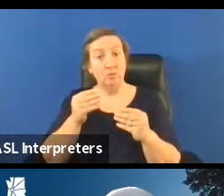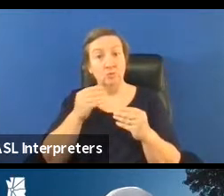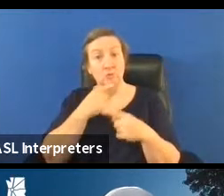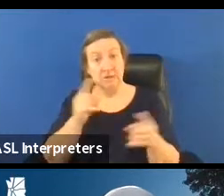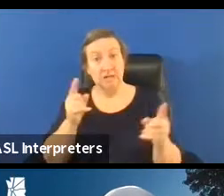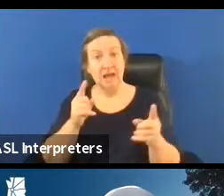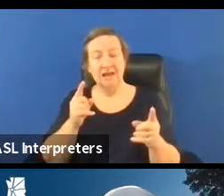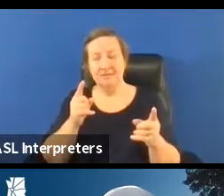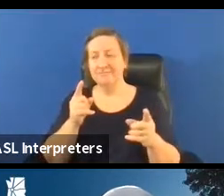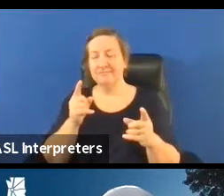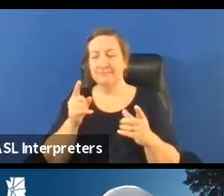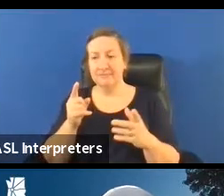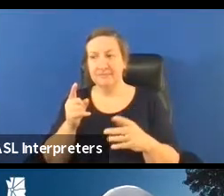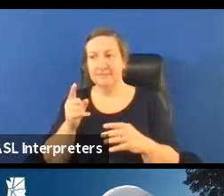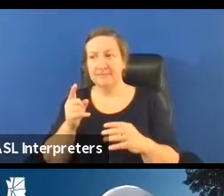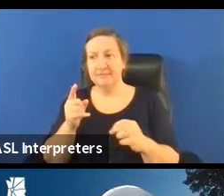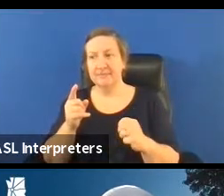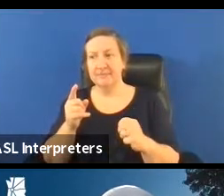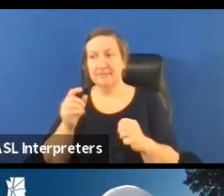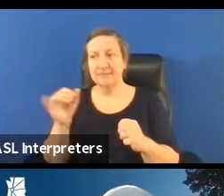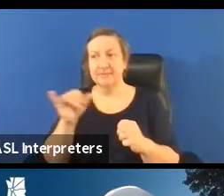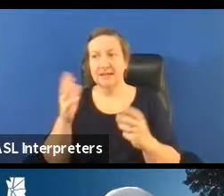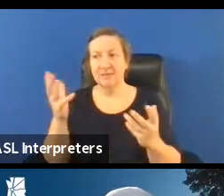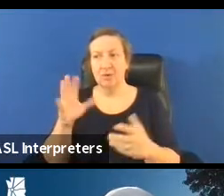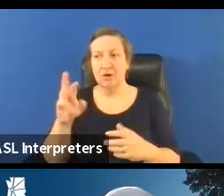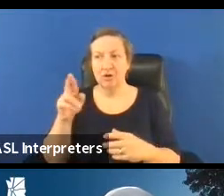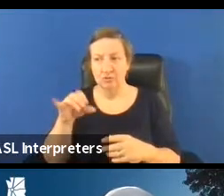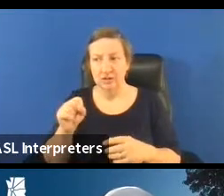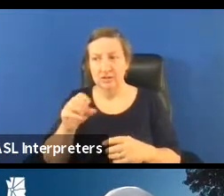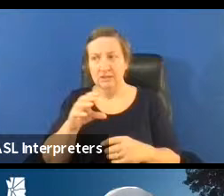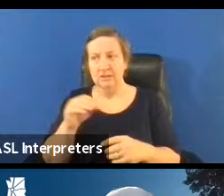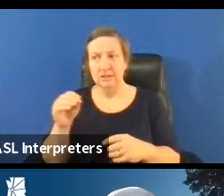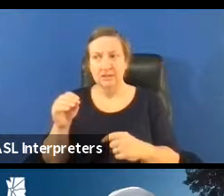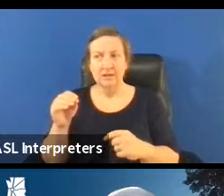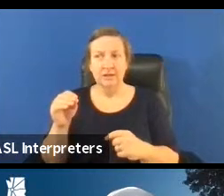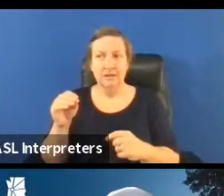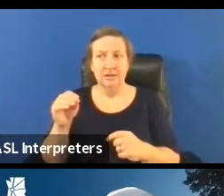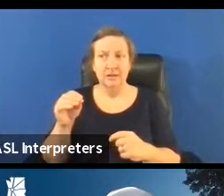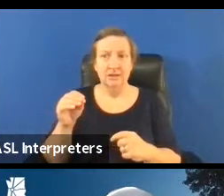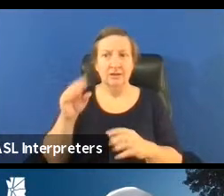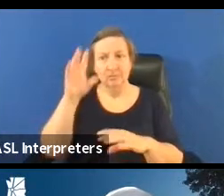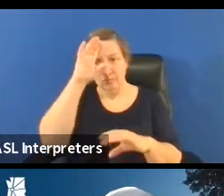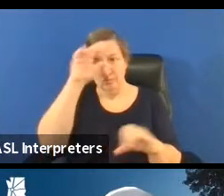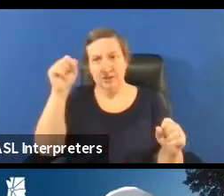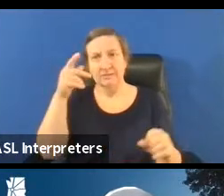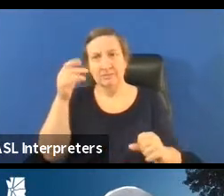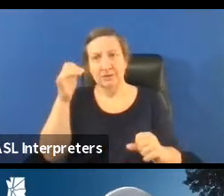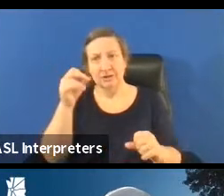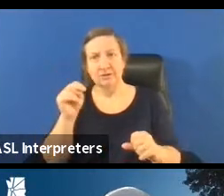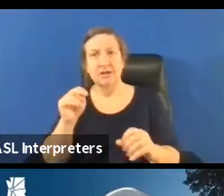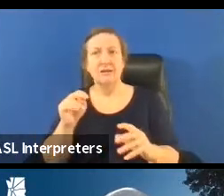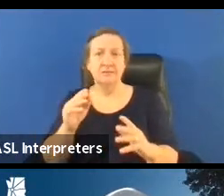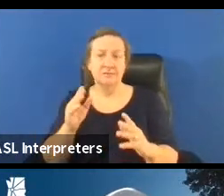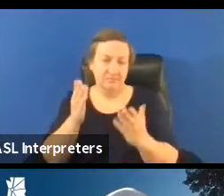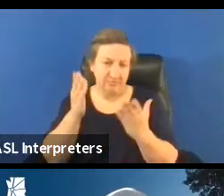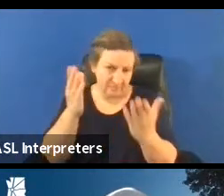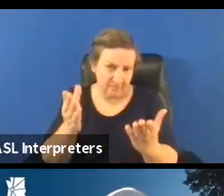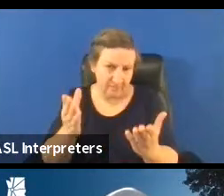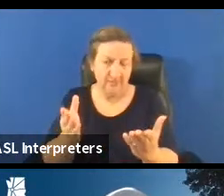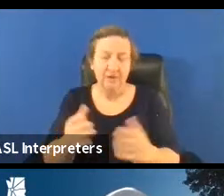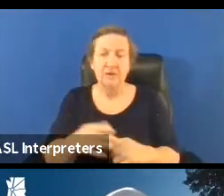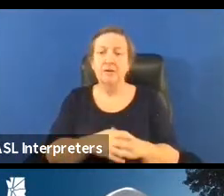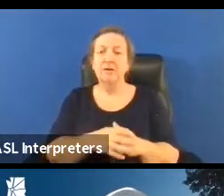pretty consistent with what Chris and President Peterson put on the table. And I just